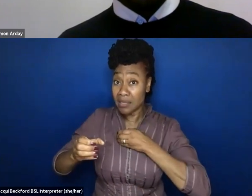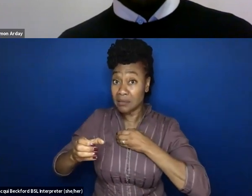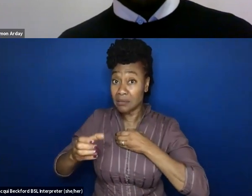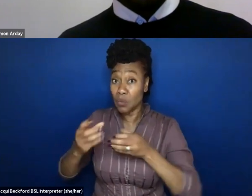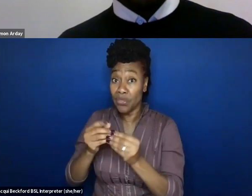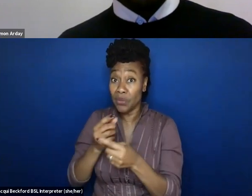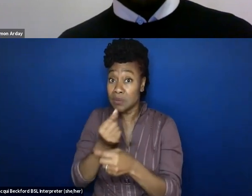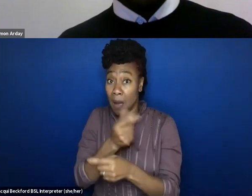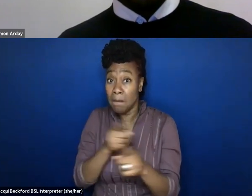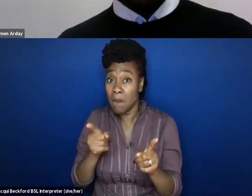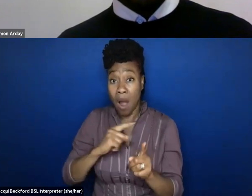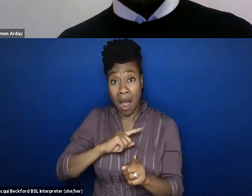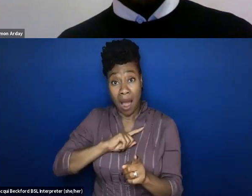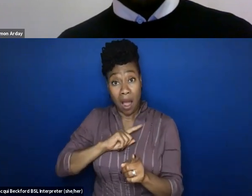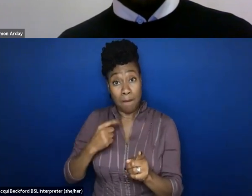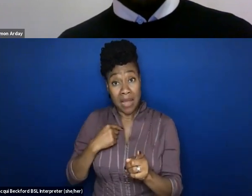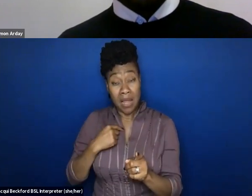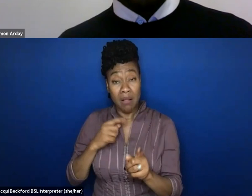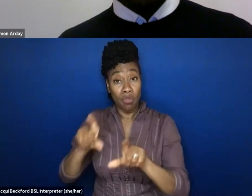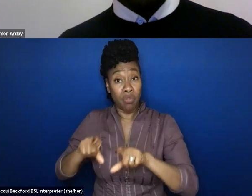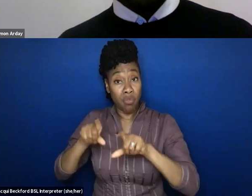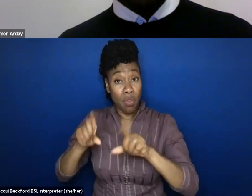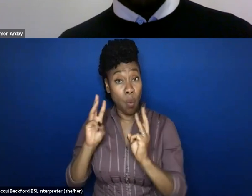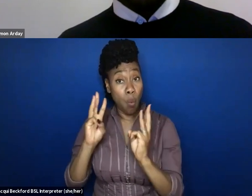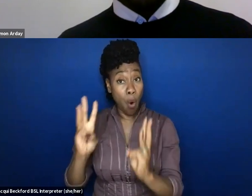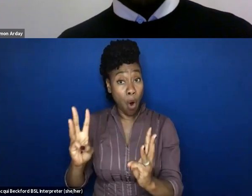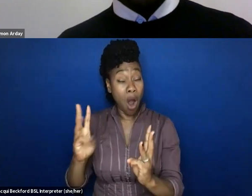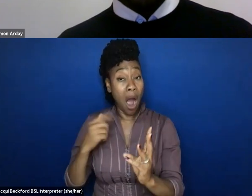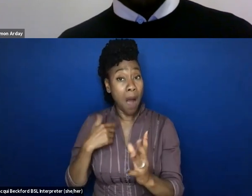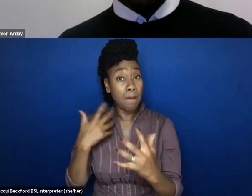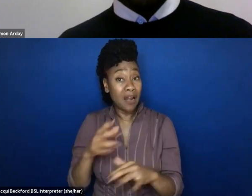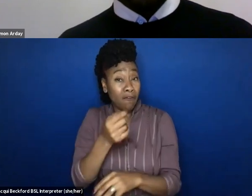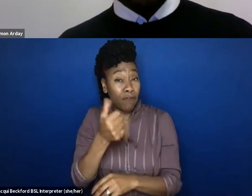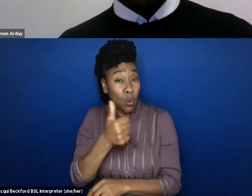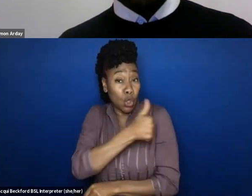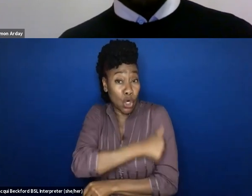ward, I bonded with quite a few nurses and we spoke. And